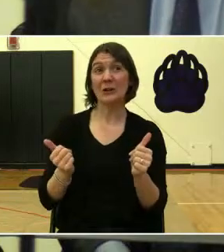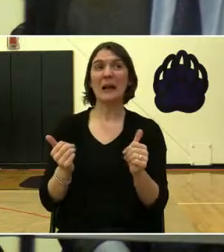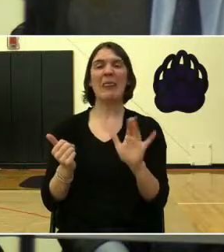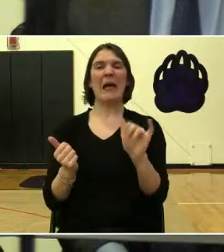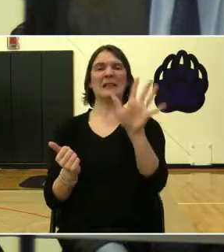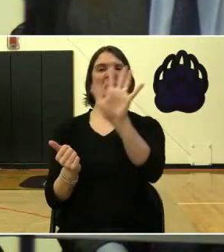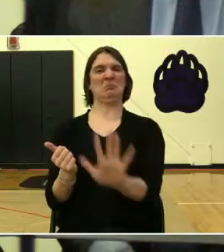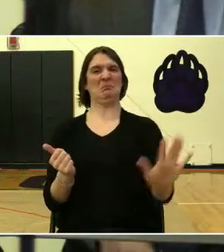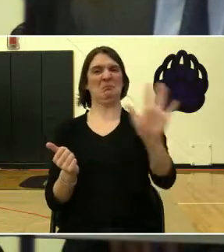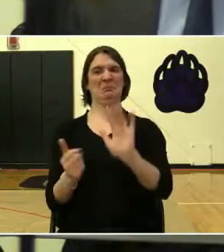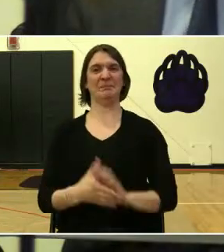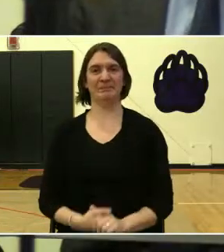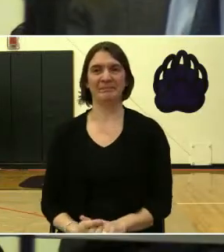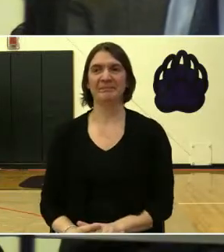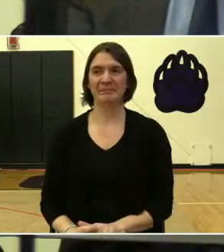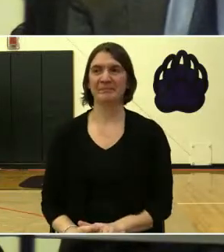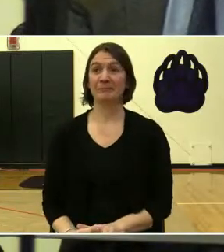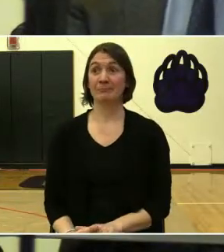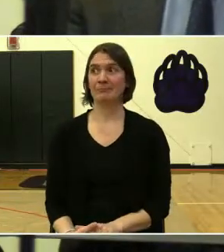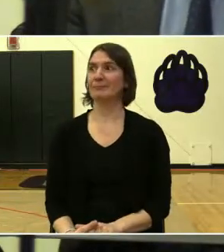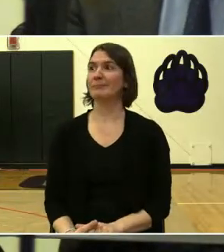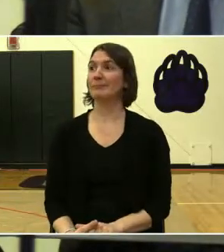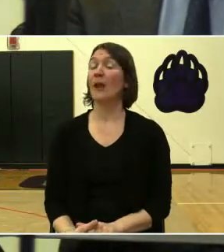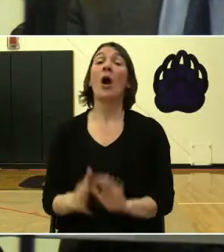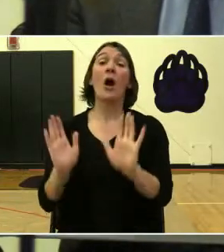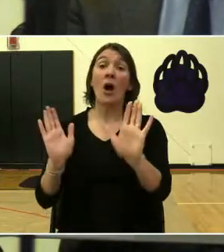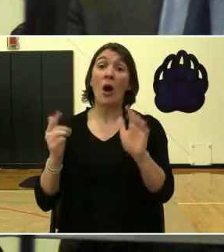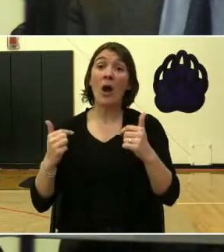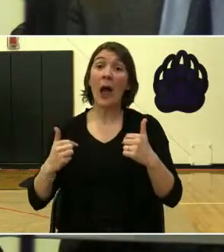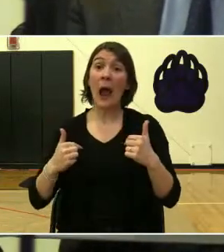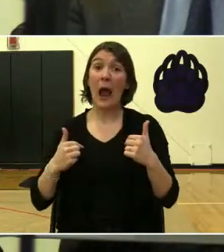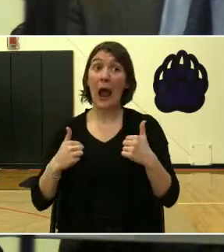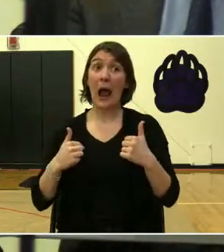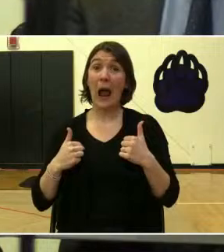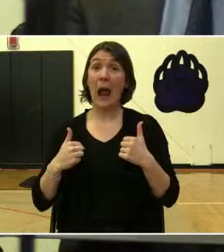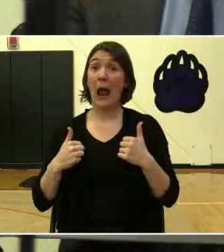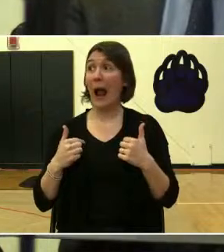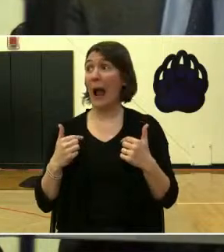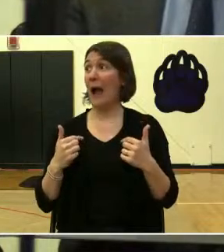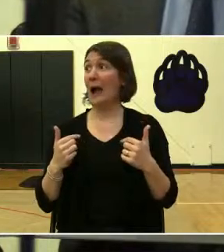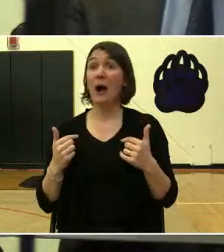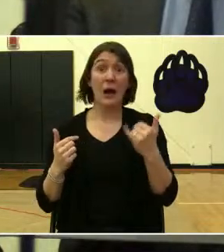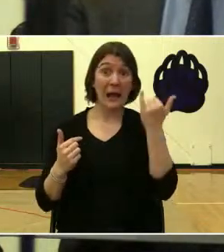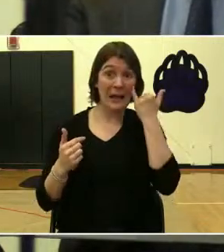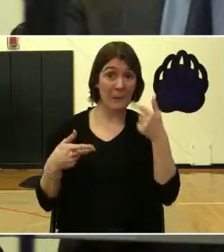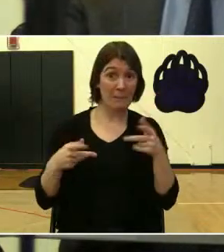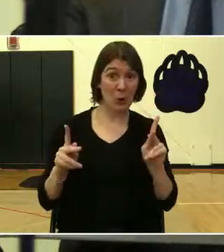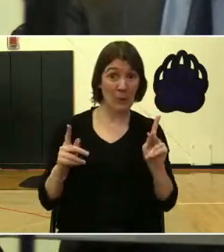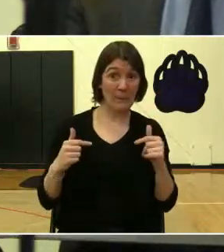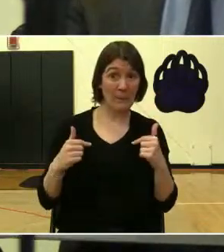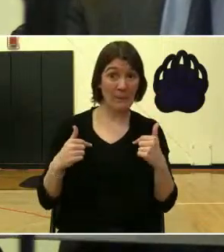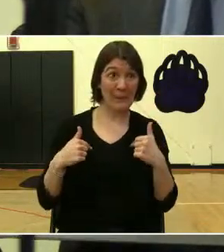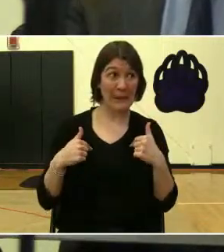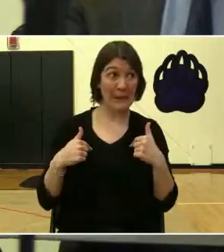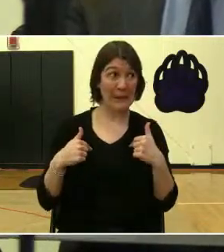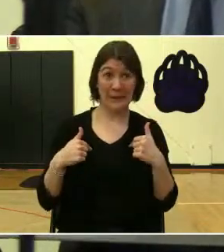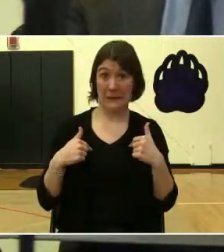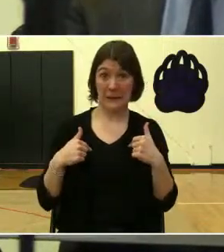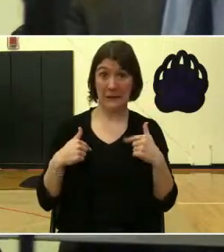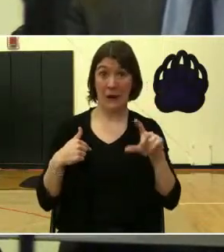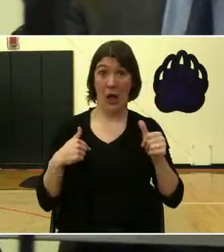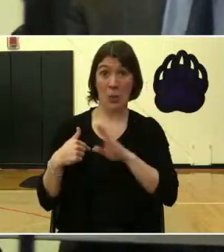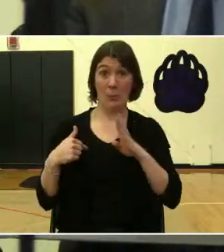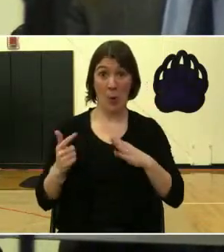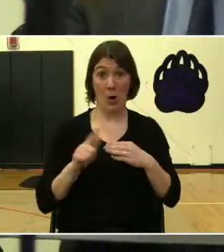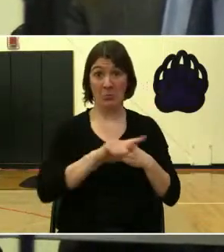a real estimate uh yeah and I and I would really give I'd love to if the moderator would be agreeable I'd love to give other board